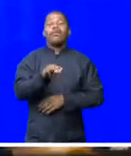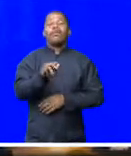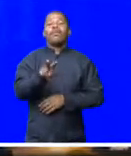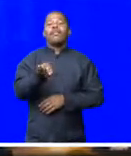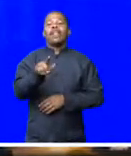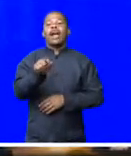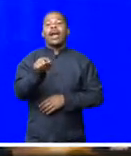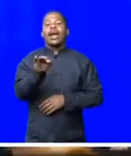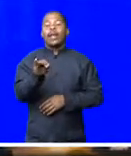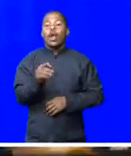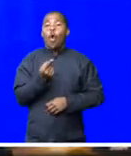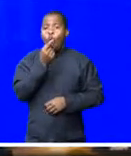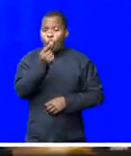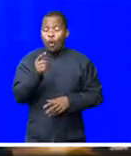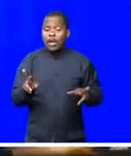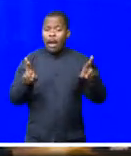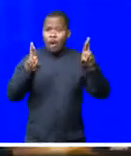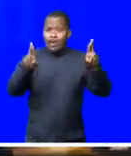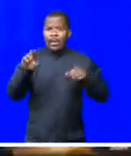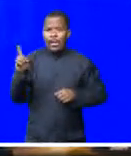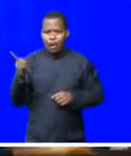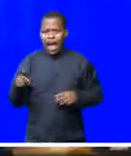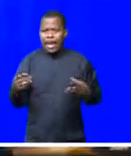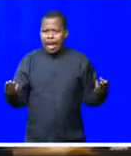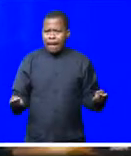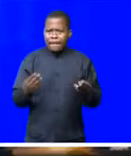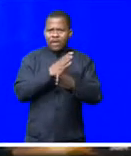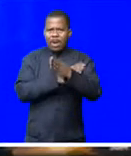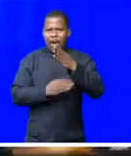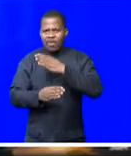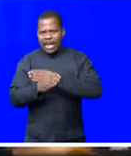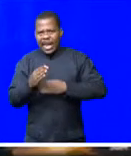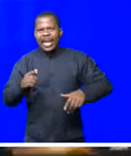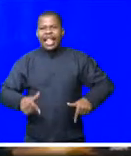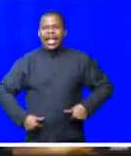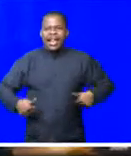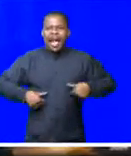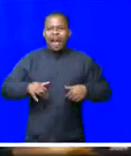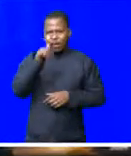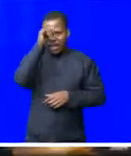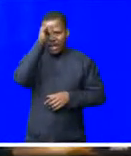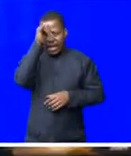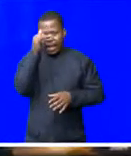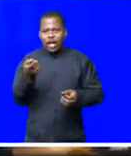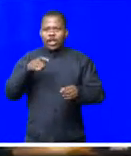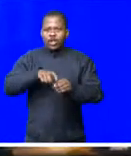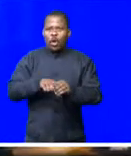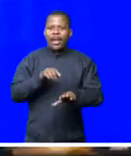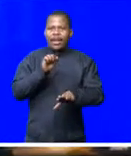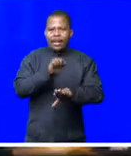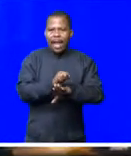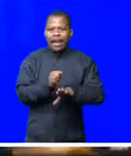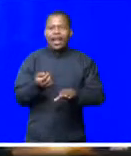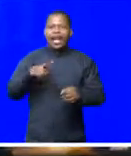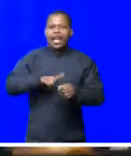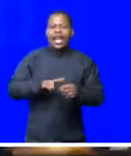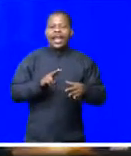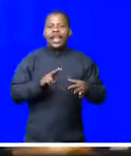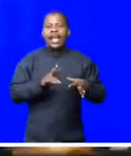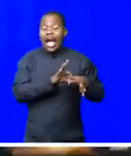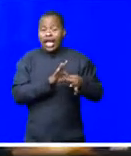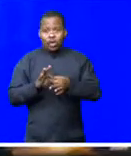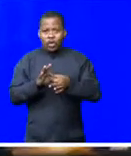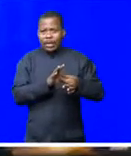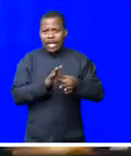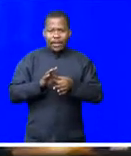bani labakhubatekile bangasalele emuva kutenda uthuko nemathuba ekutiphilisa lavelako. Ivukani bomake lengaphansi